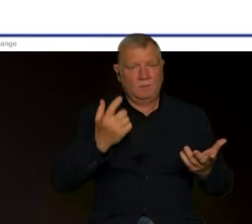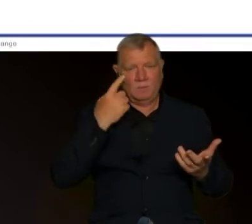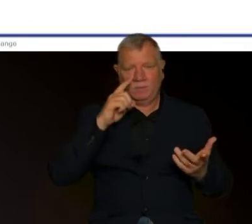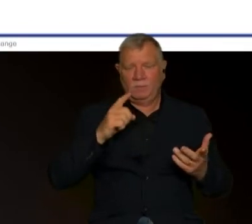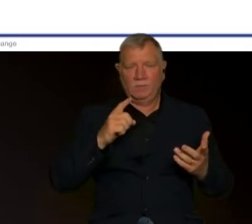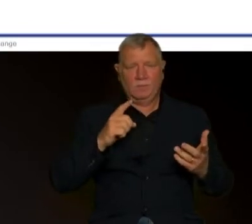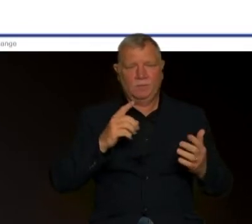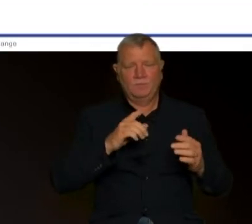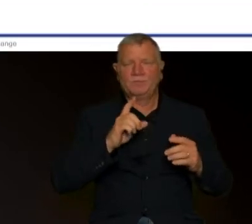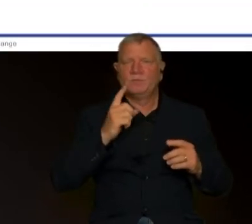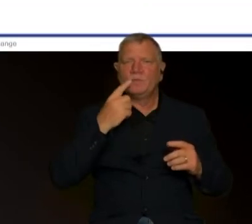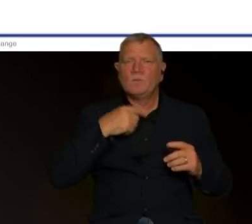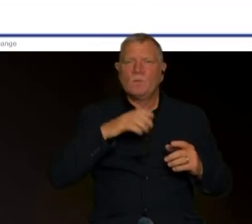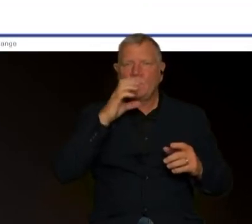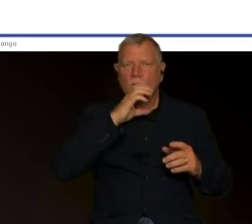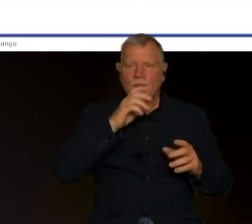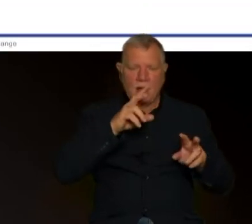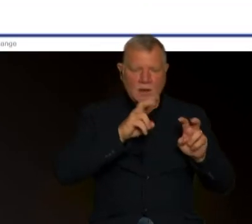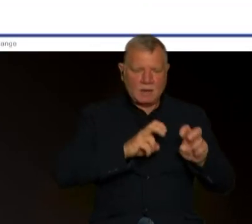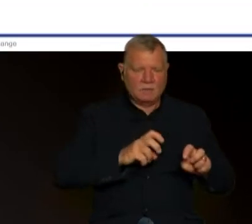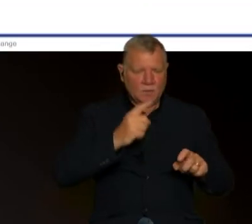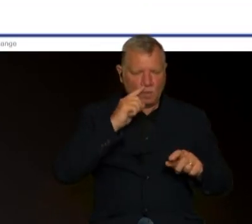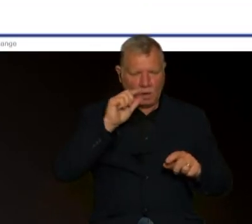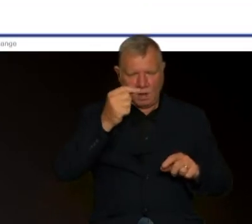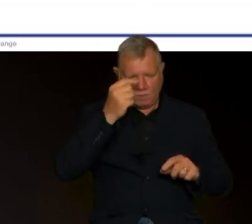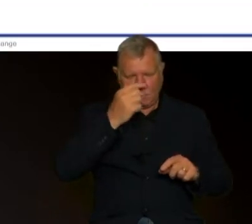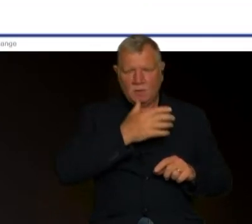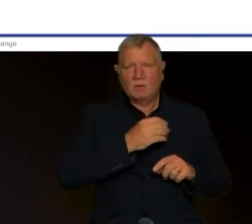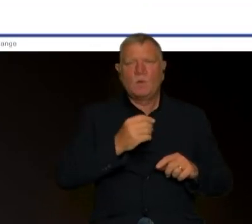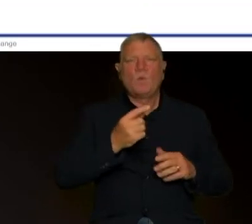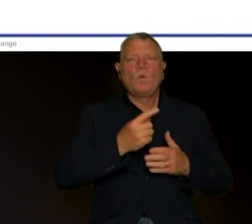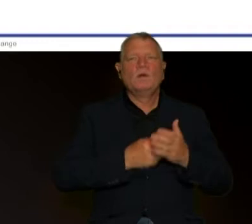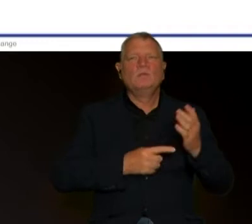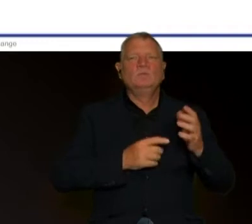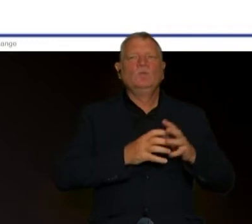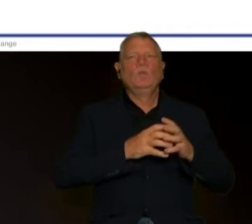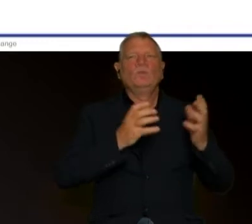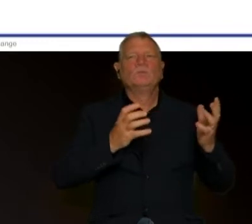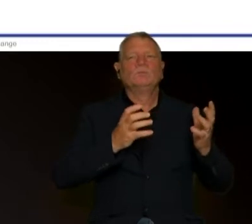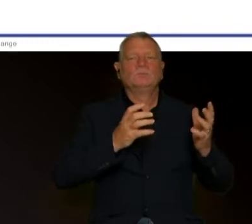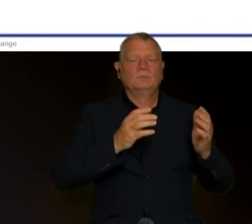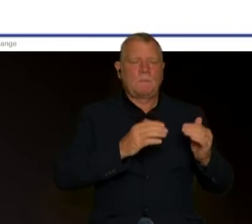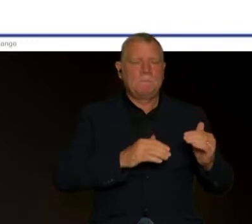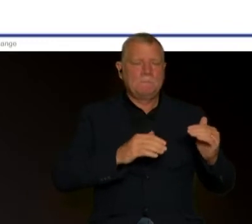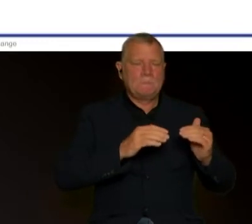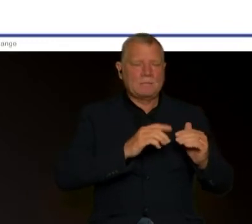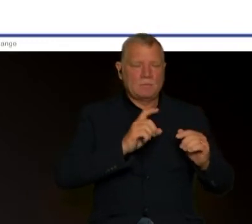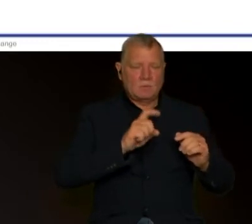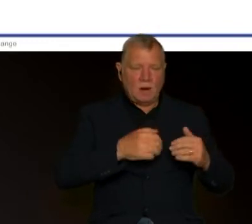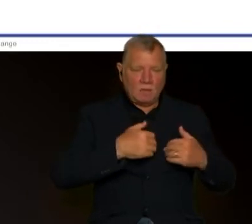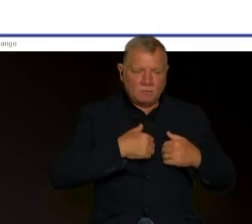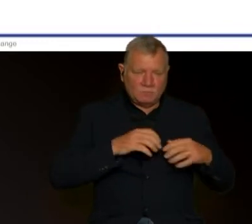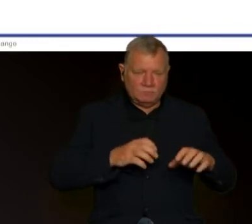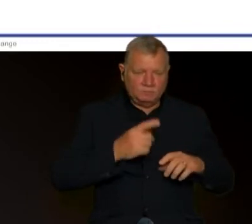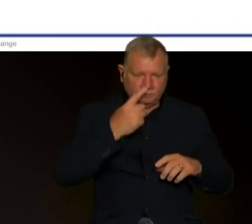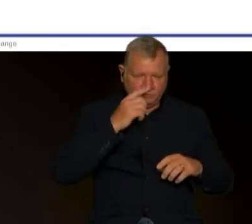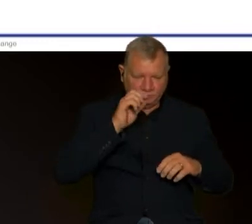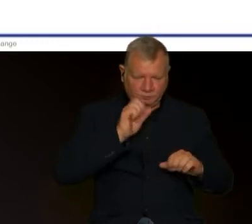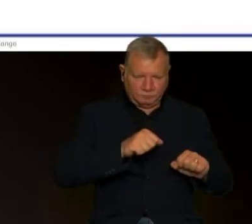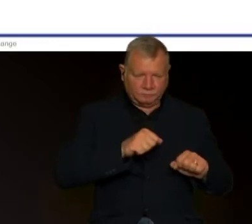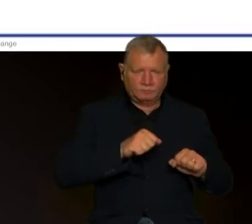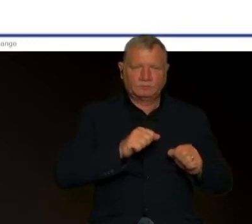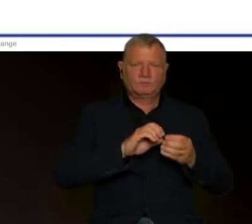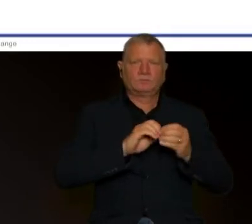and we wouldn't meet the goal. So we did an analysis with the government in terms of seeing how many benchmarks we need to do